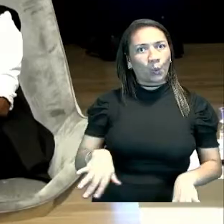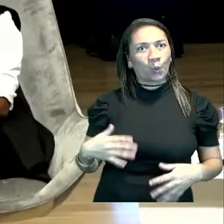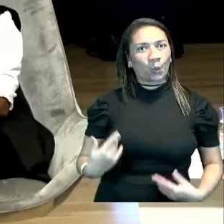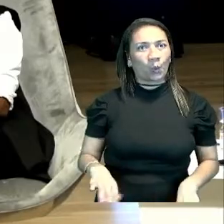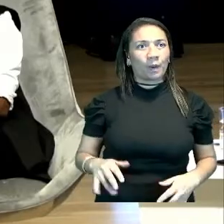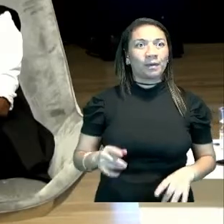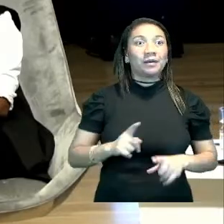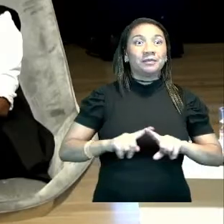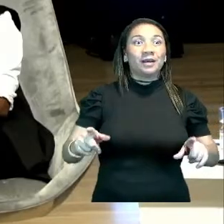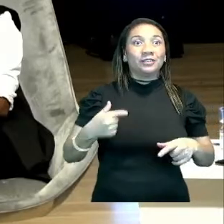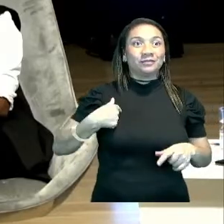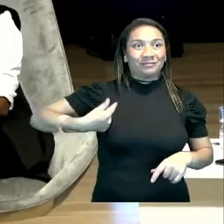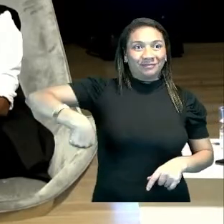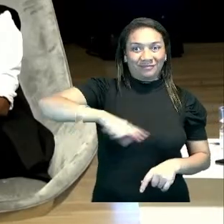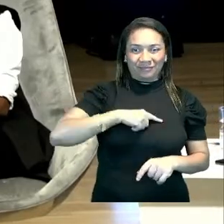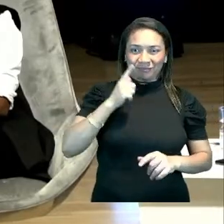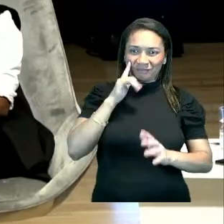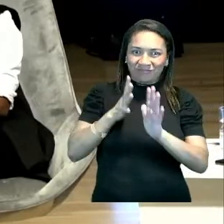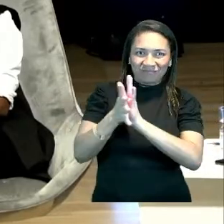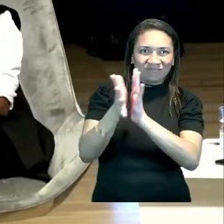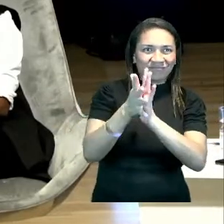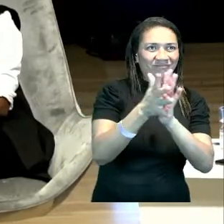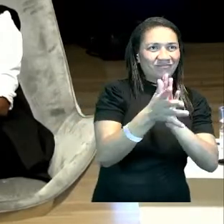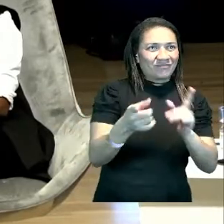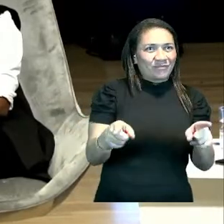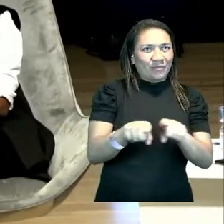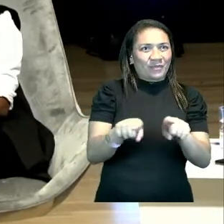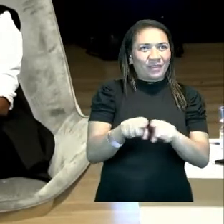it produces an important image.